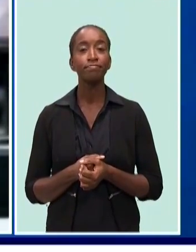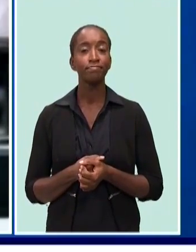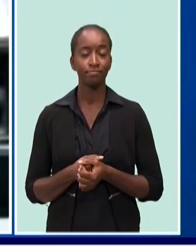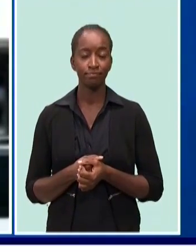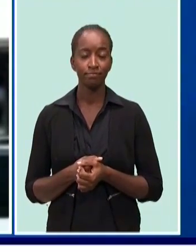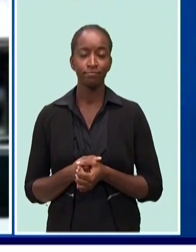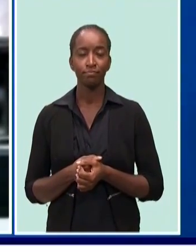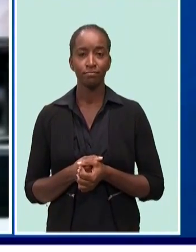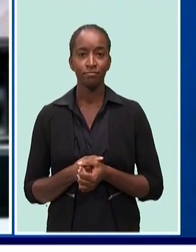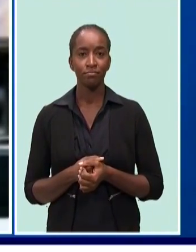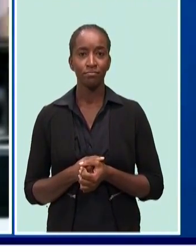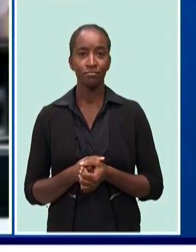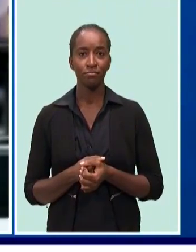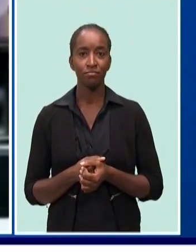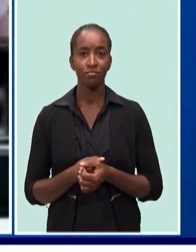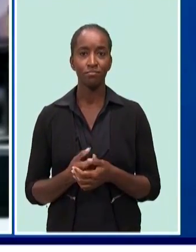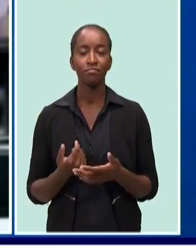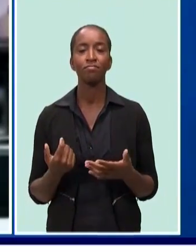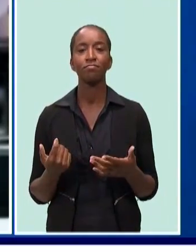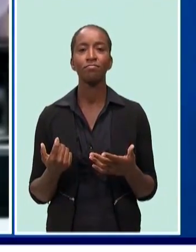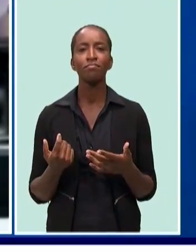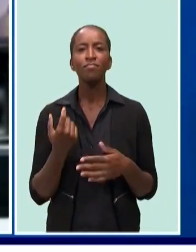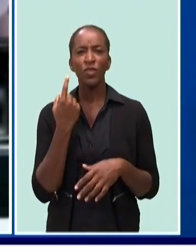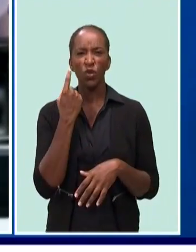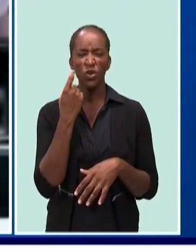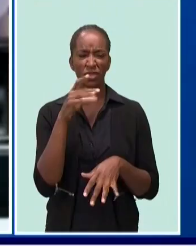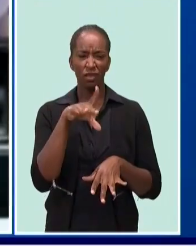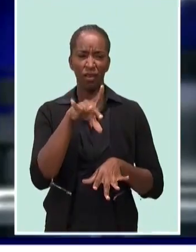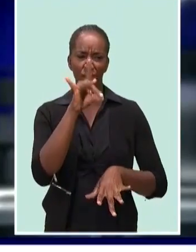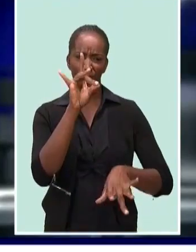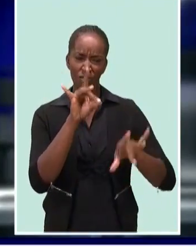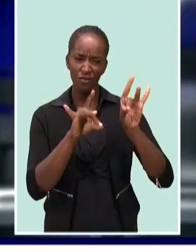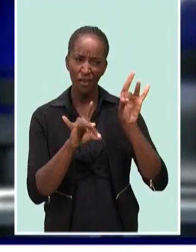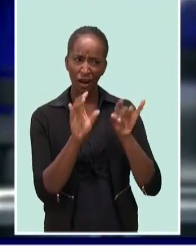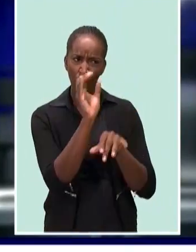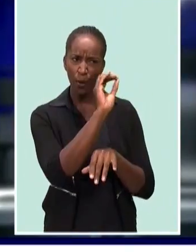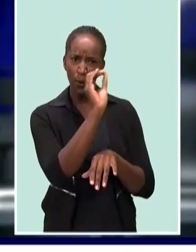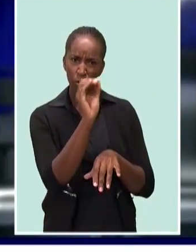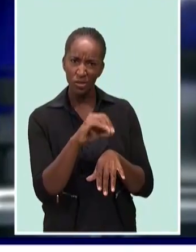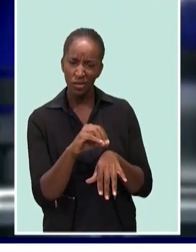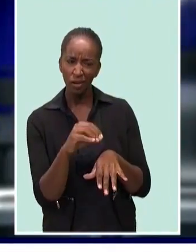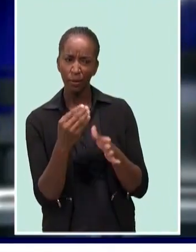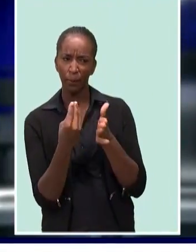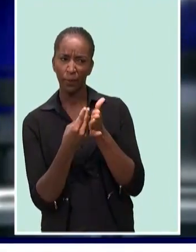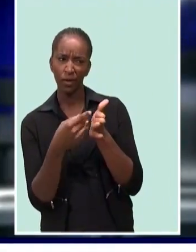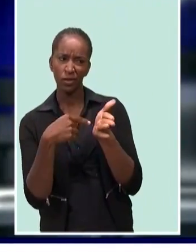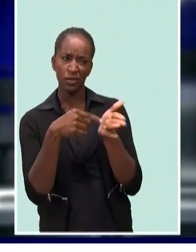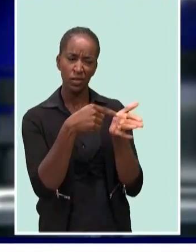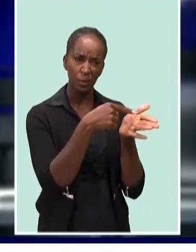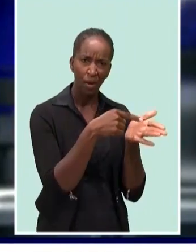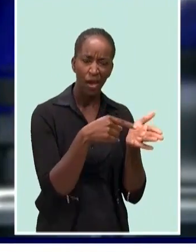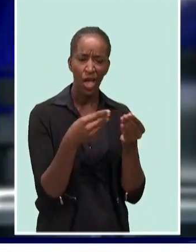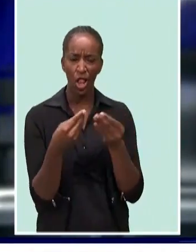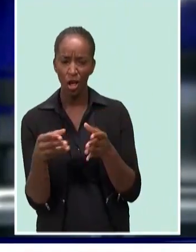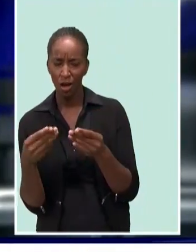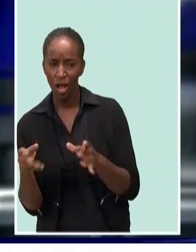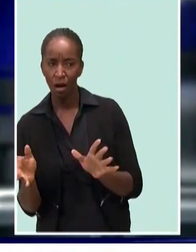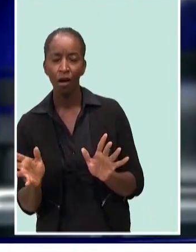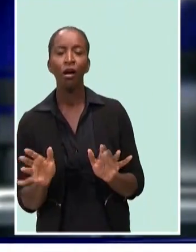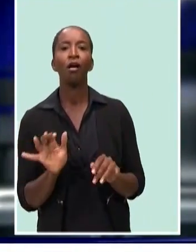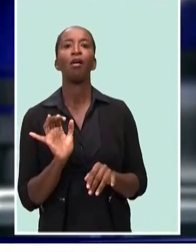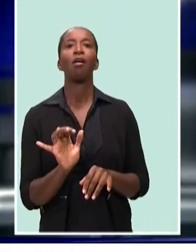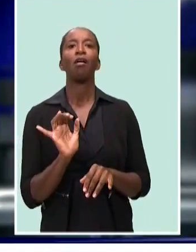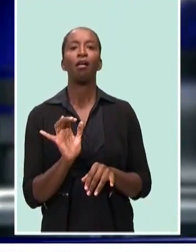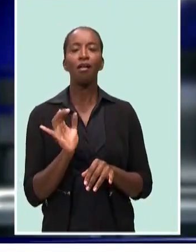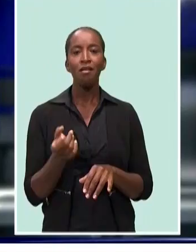correct, Lisa. I was able to acquire some figures that may very well tell the story of why we are seeing those drastic changes.